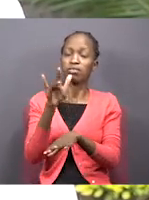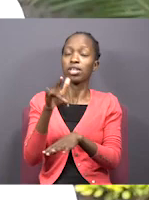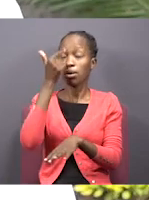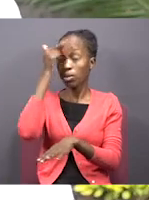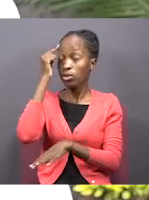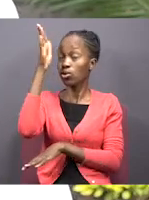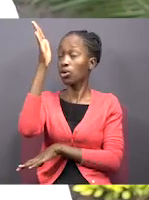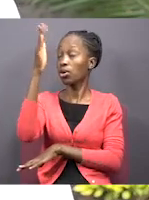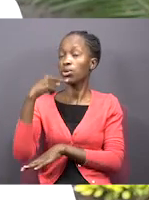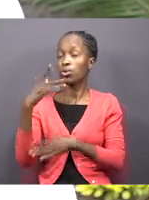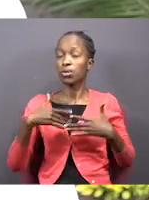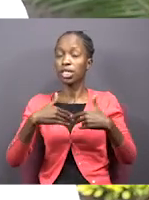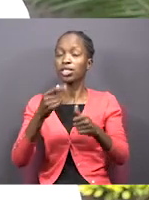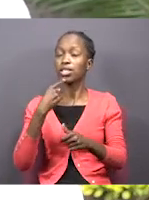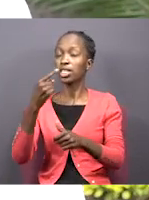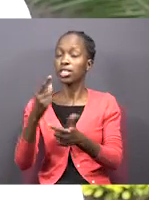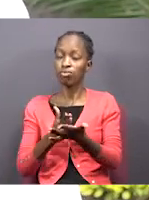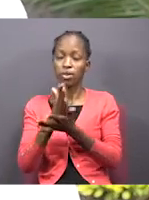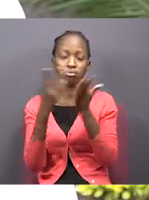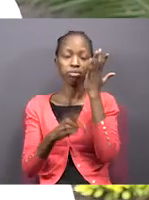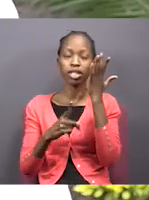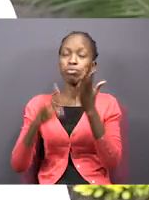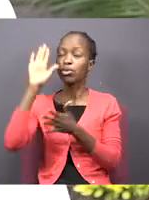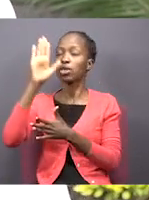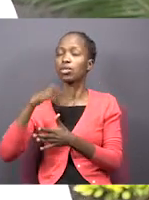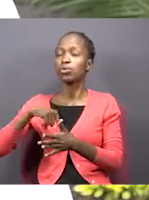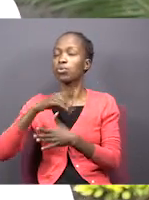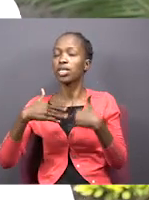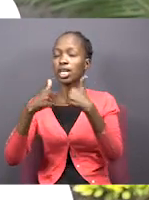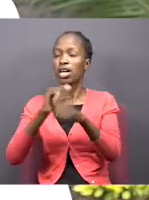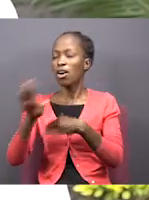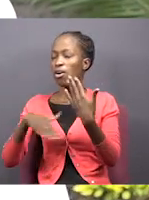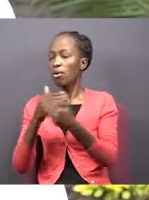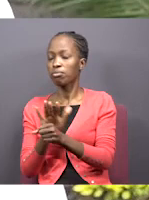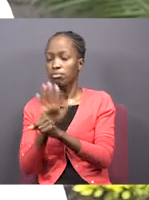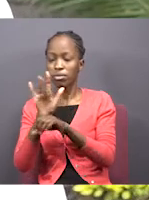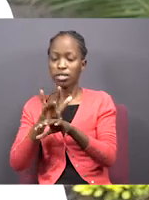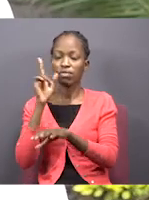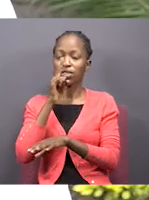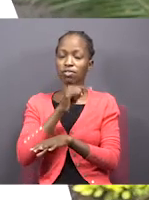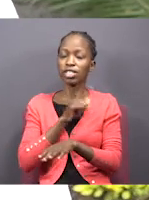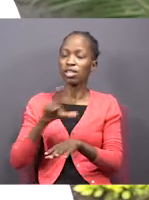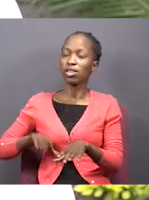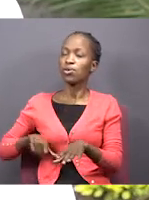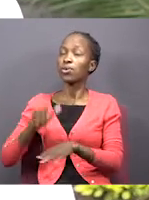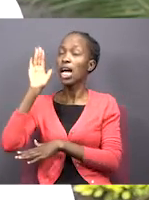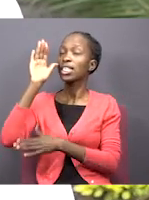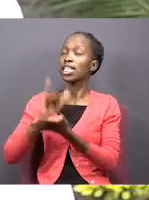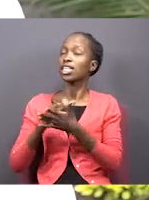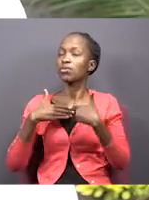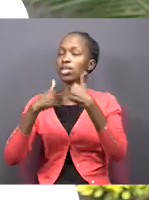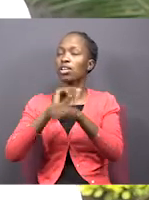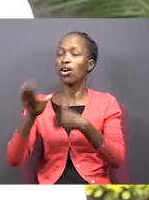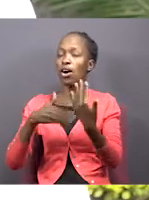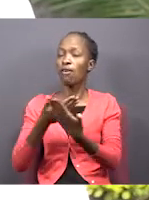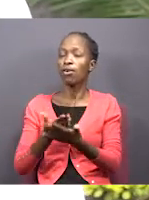Lord, because you're the God who heals. And you said by your stripes you are healed, O Lord. Those who have COVID, O Lord, please, Lord, heal them,